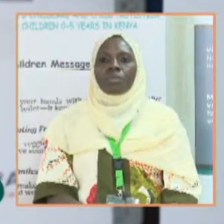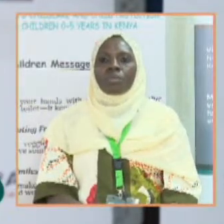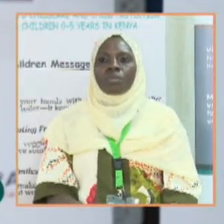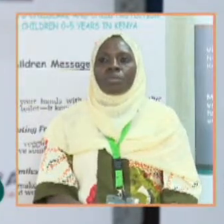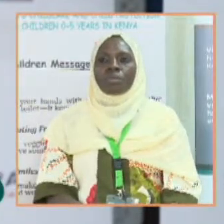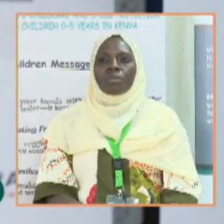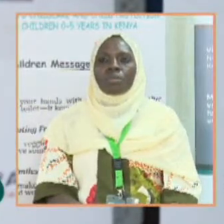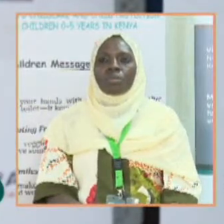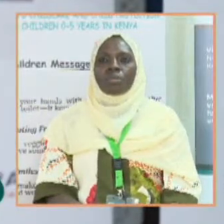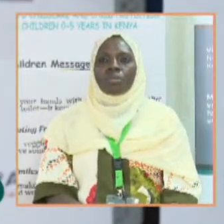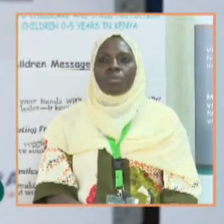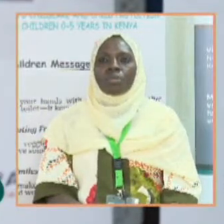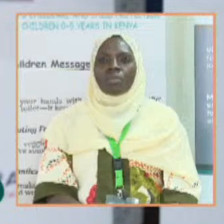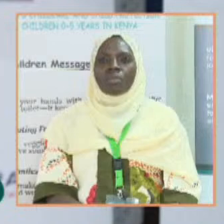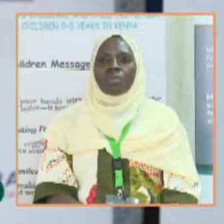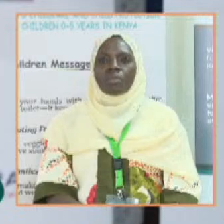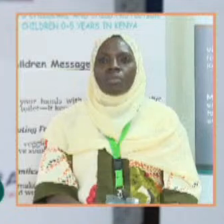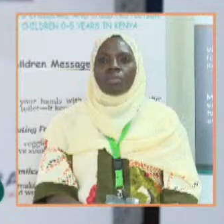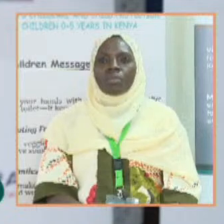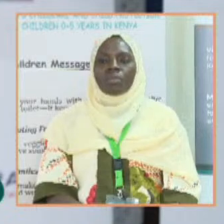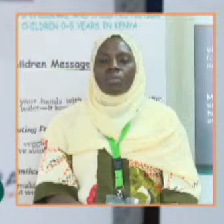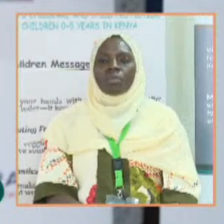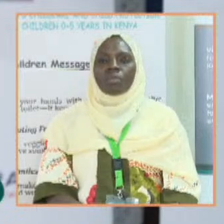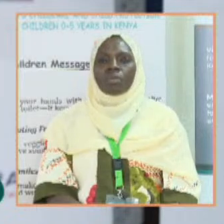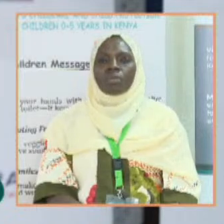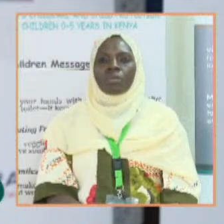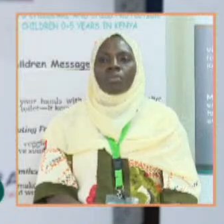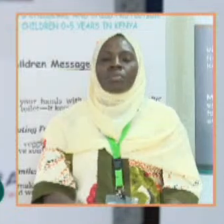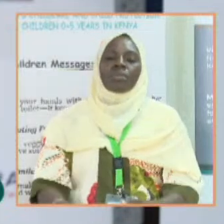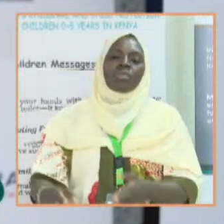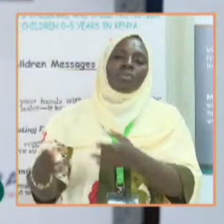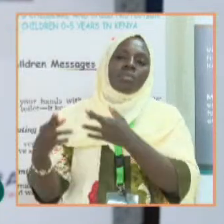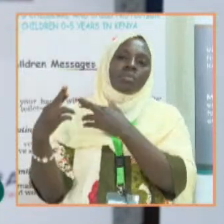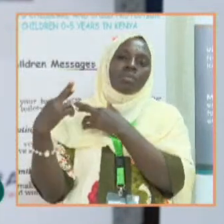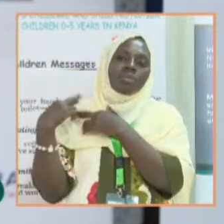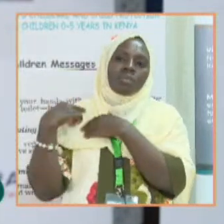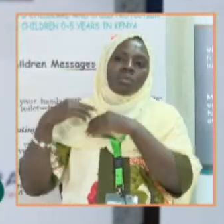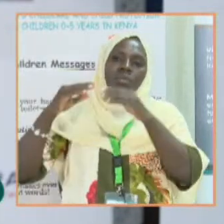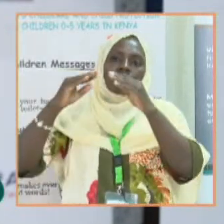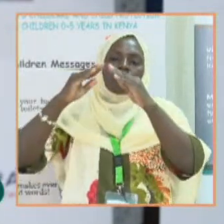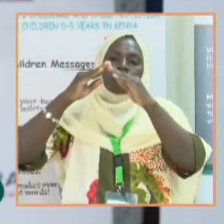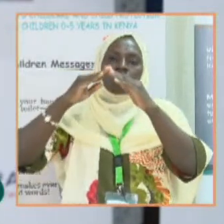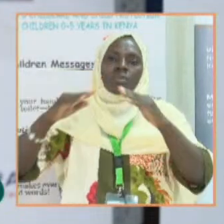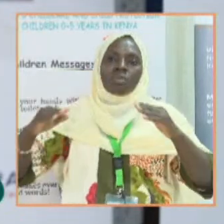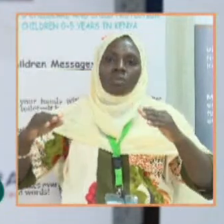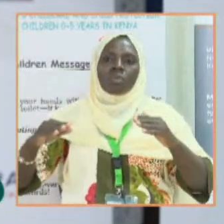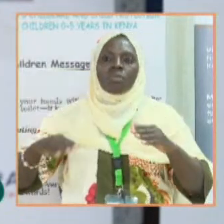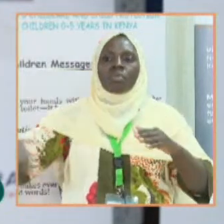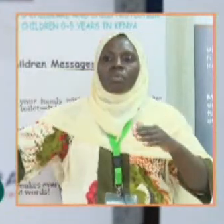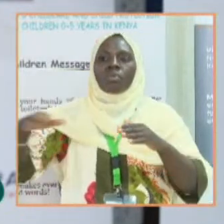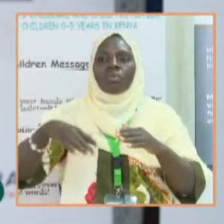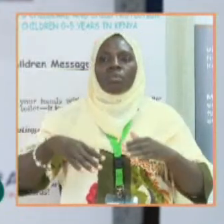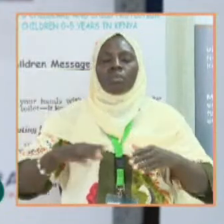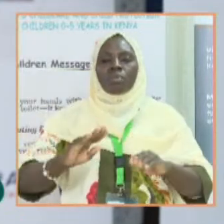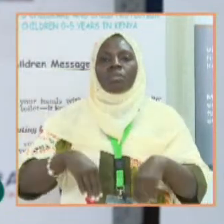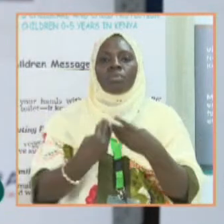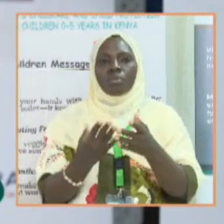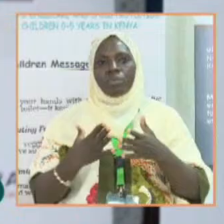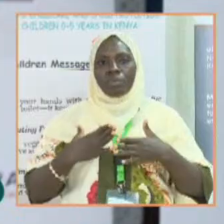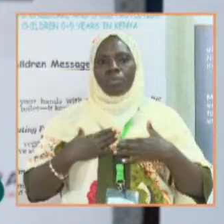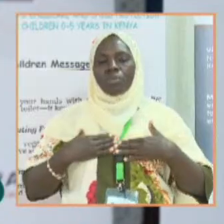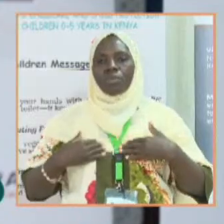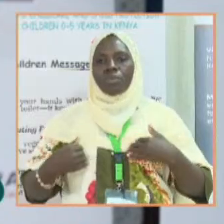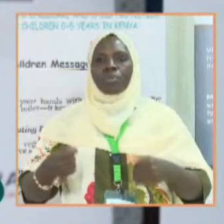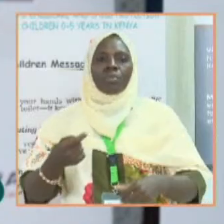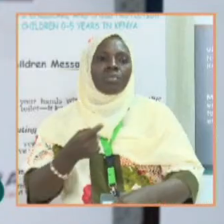role in implementing nurturing care framework, and their roles at household level included providing health, education,